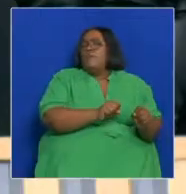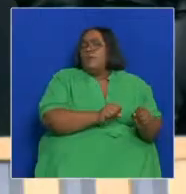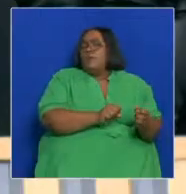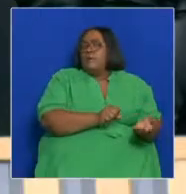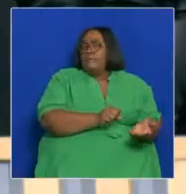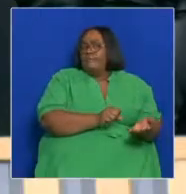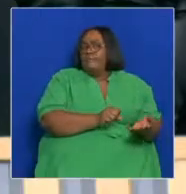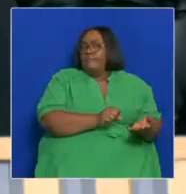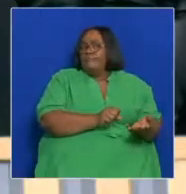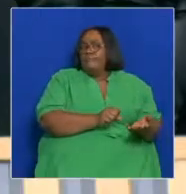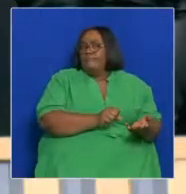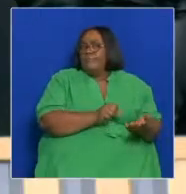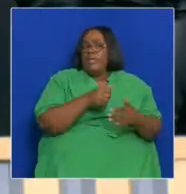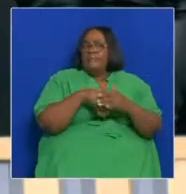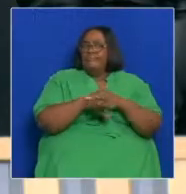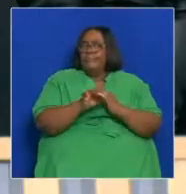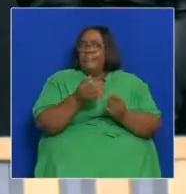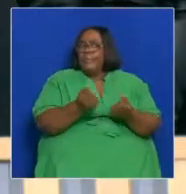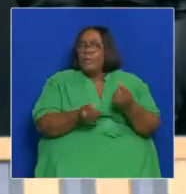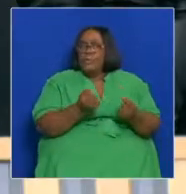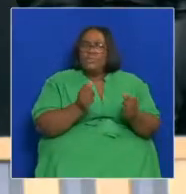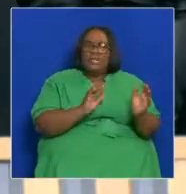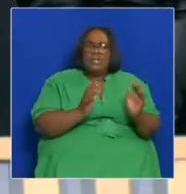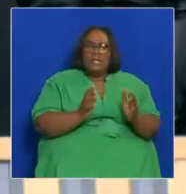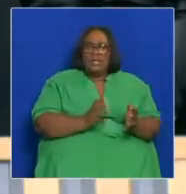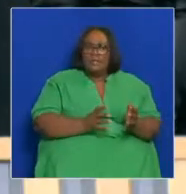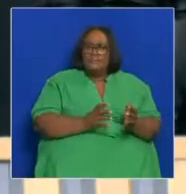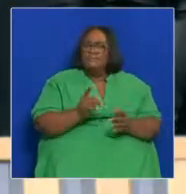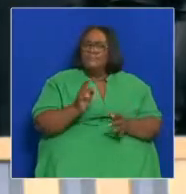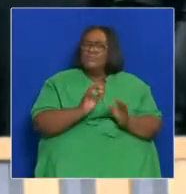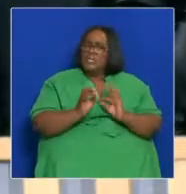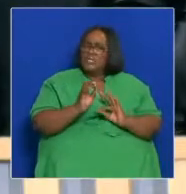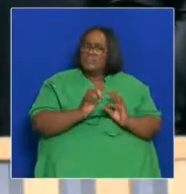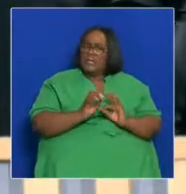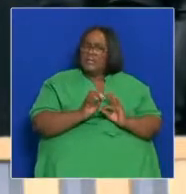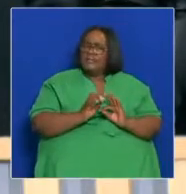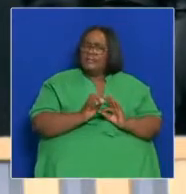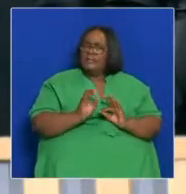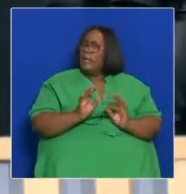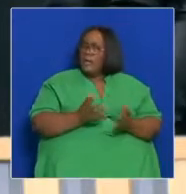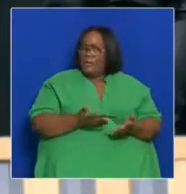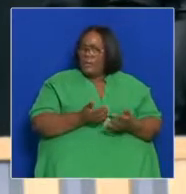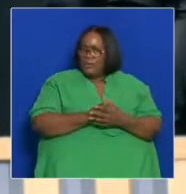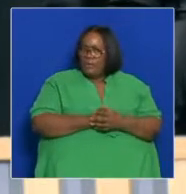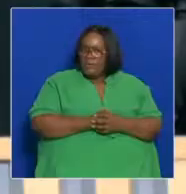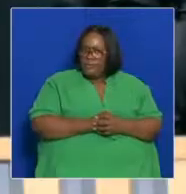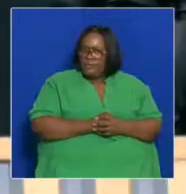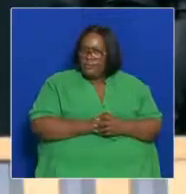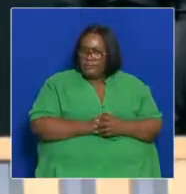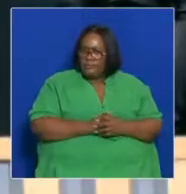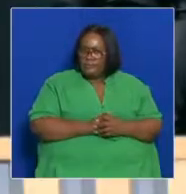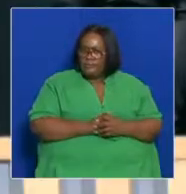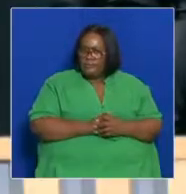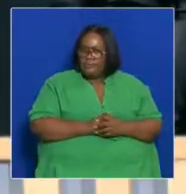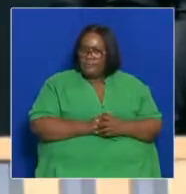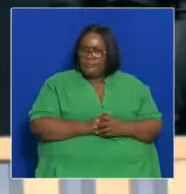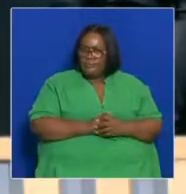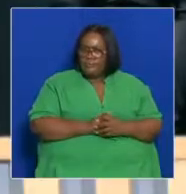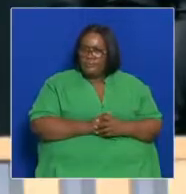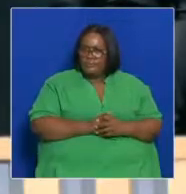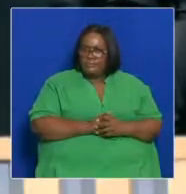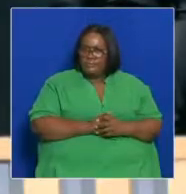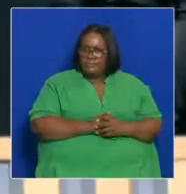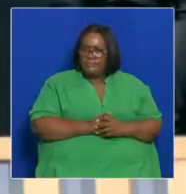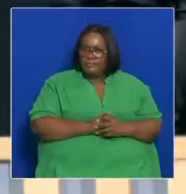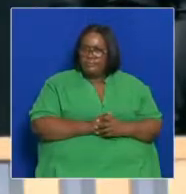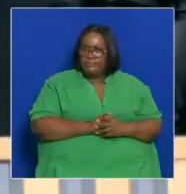prosecute. Can you explain how, can you answer my question with reference to that kind of